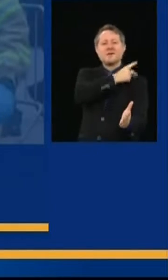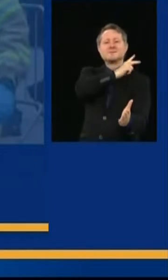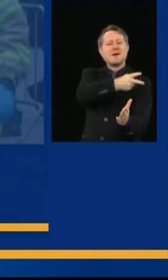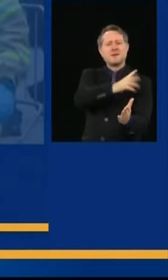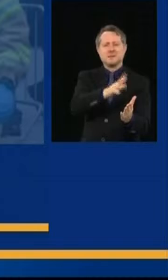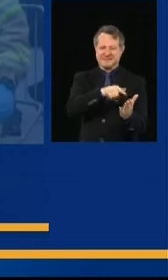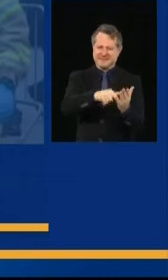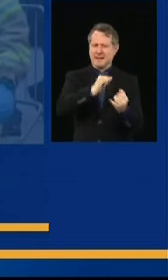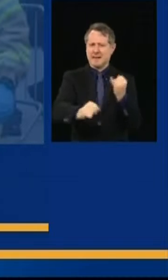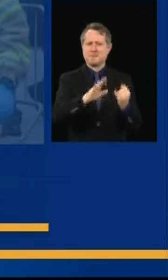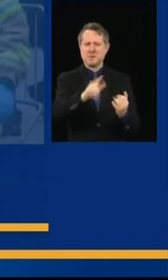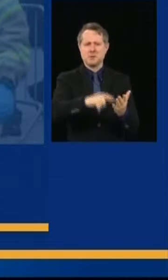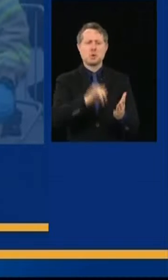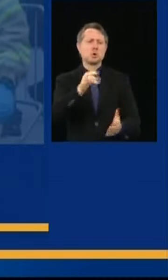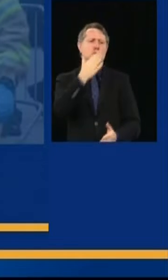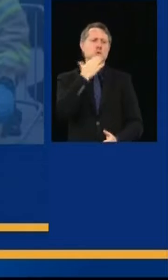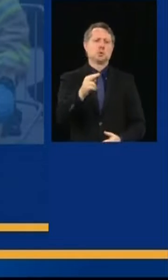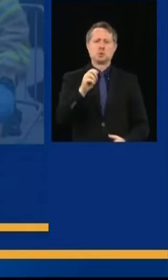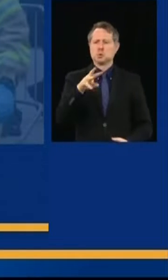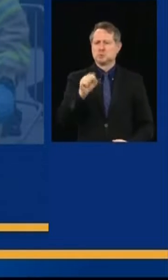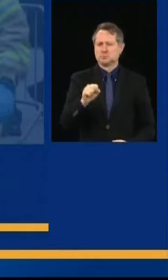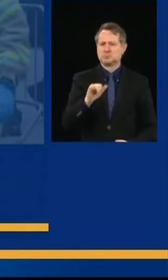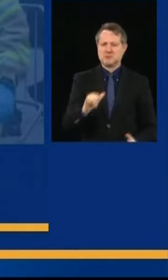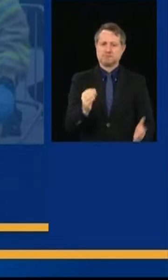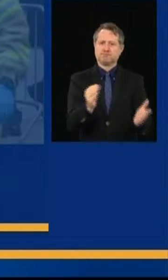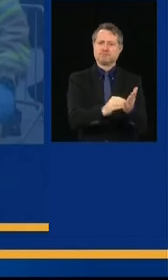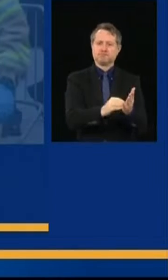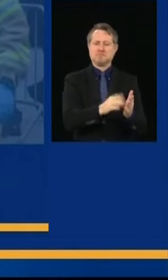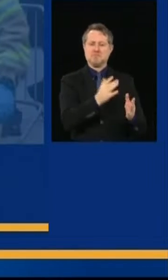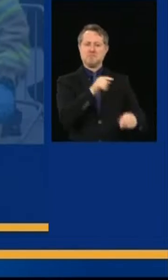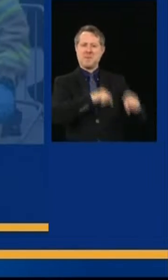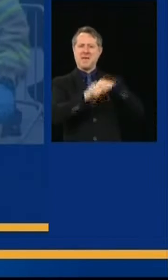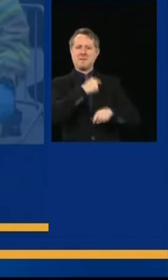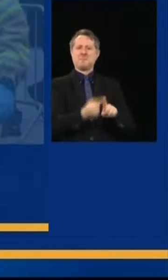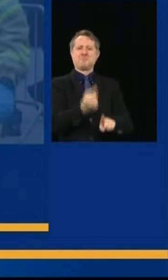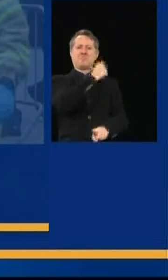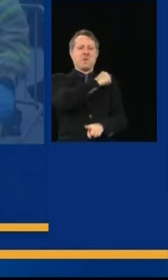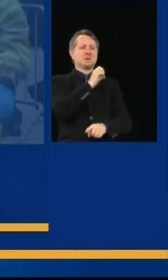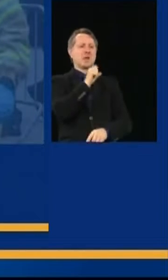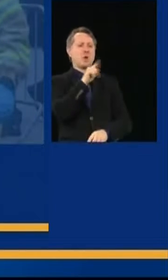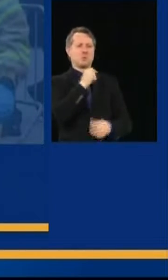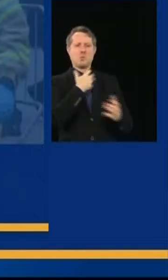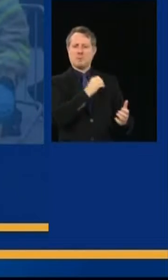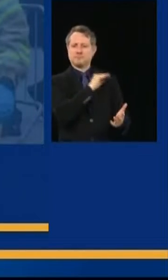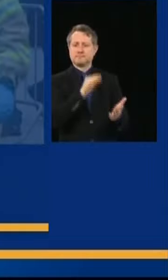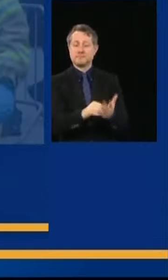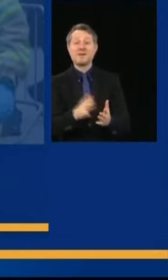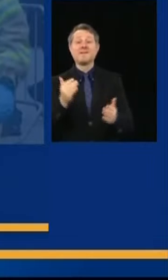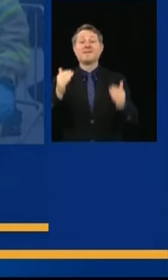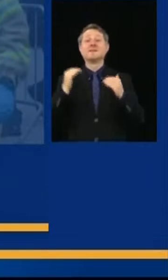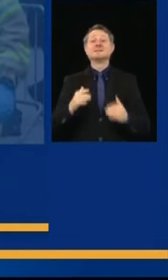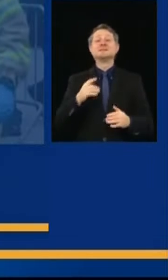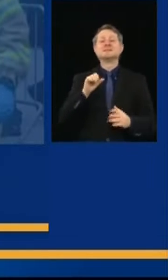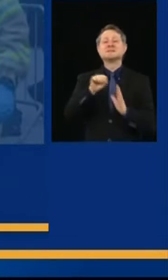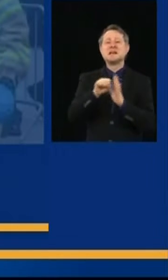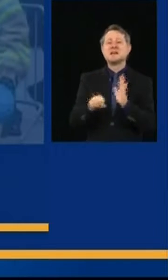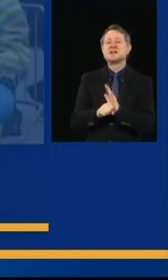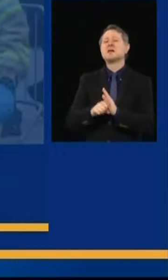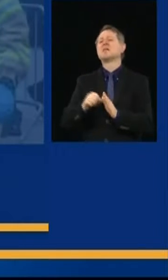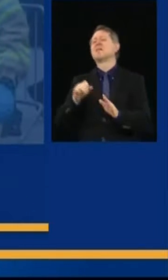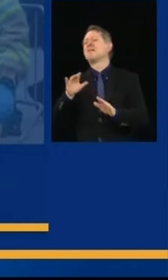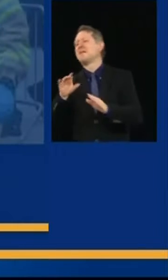bill. And the need for state and local aid, this is not a Democratic-Republican